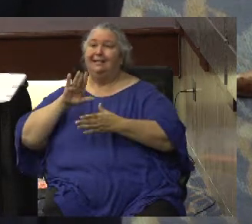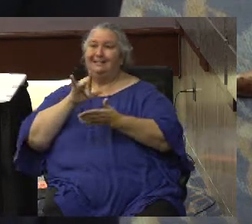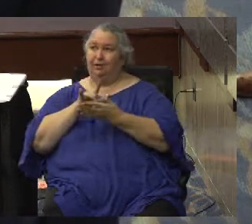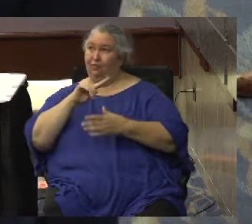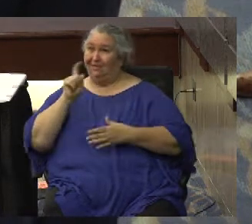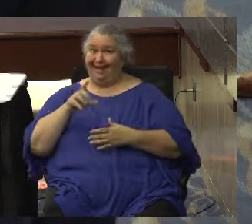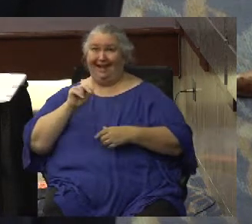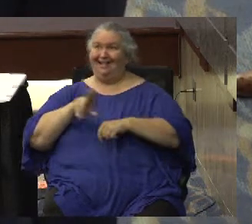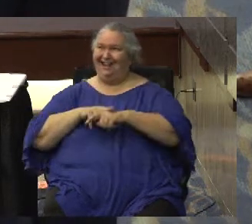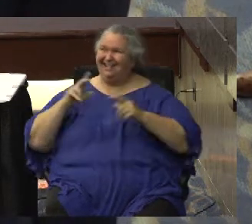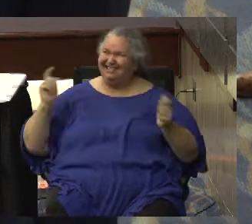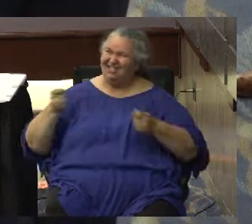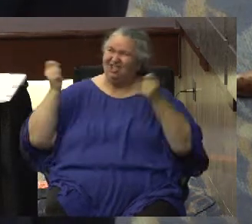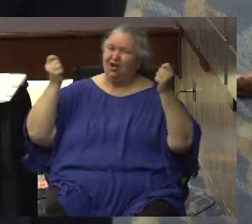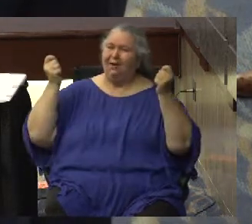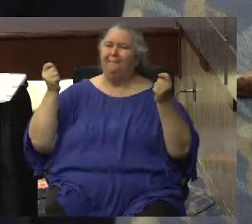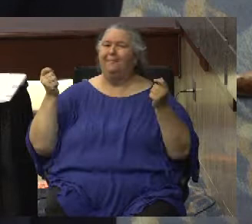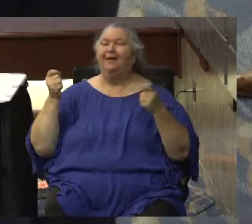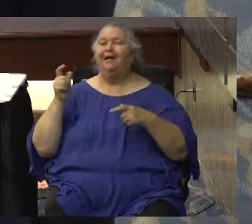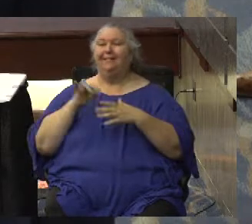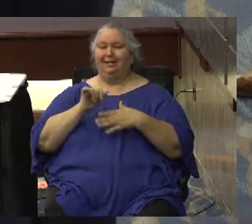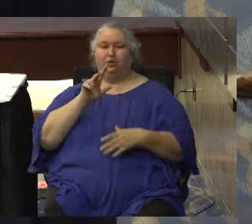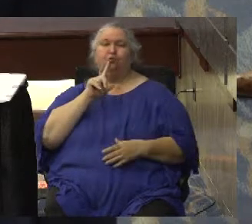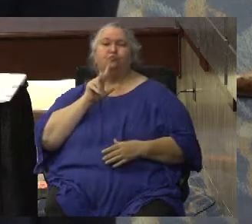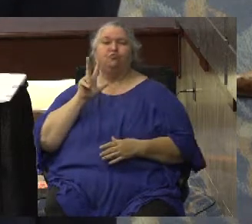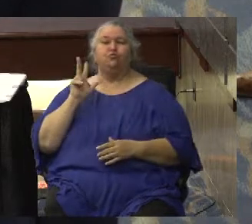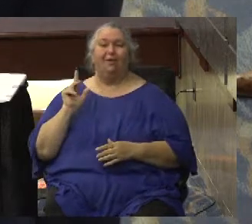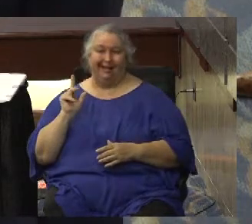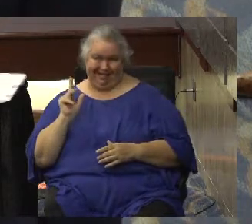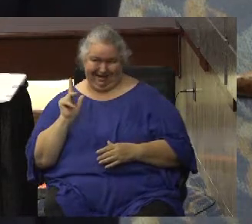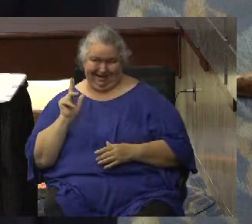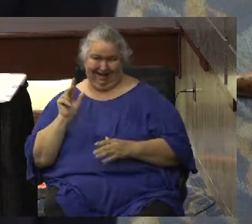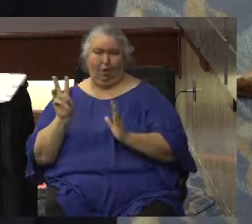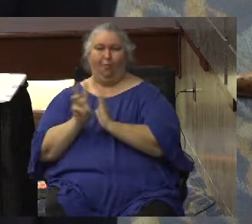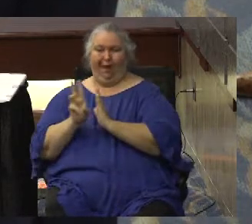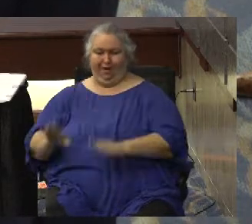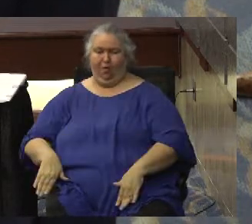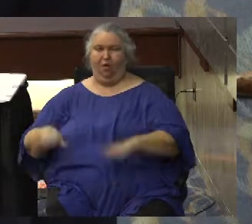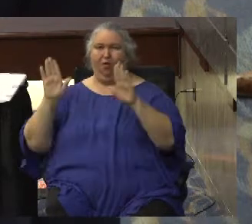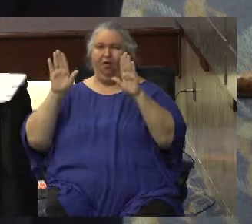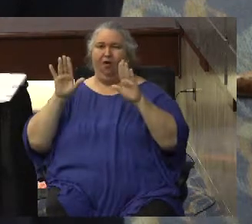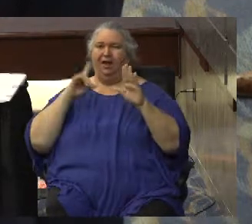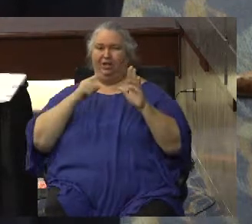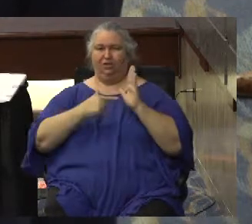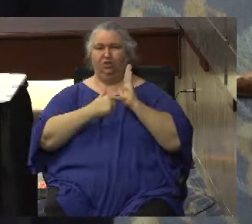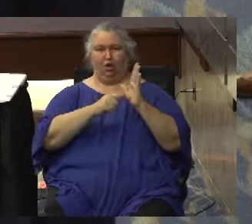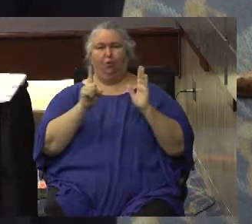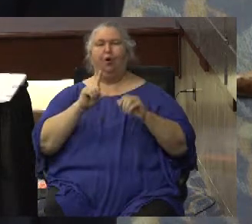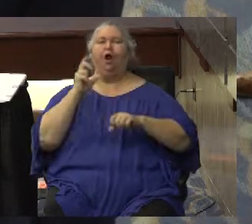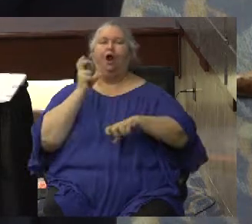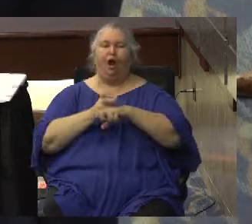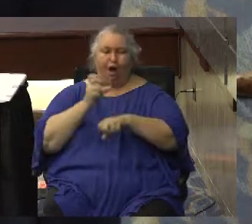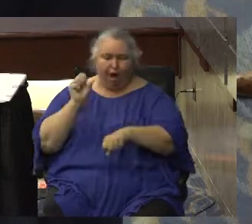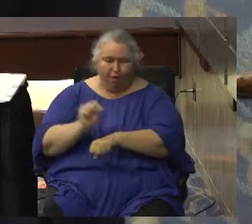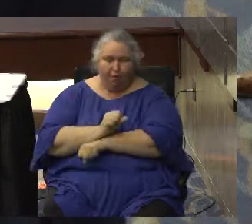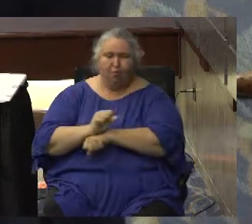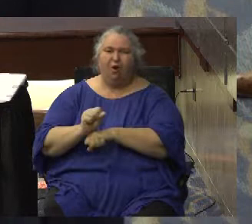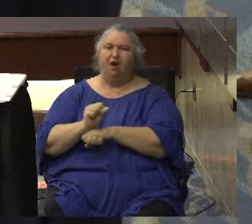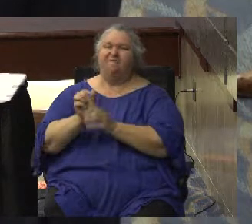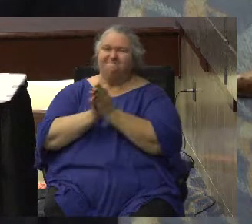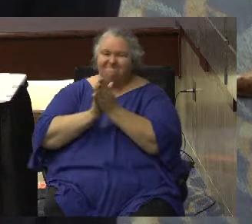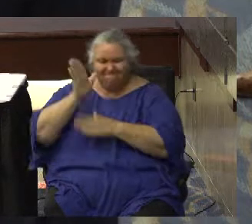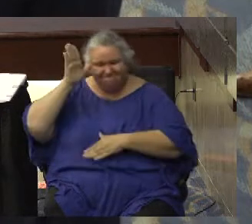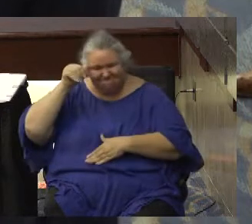the nation cheering him on. This 23-year-old Wacoan is a strong representation of where hard work, grit, and